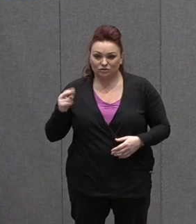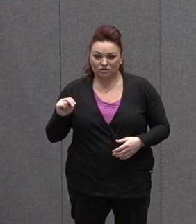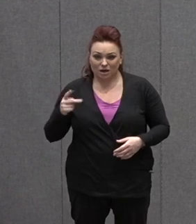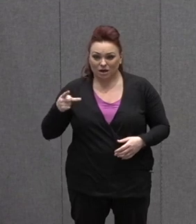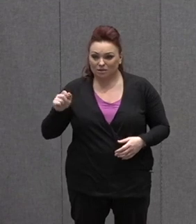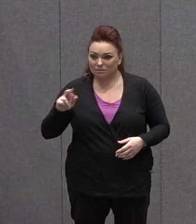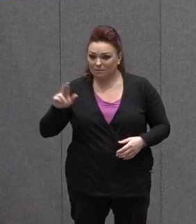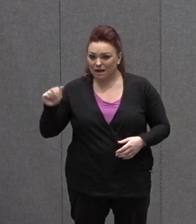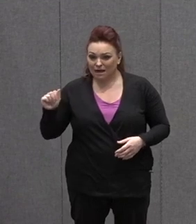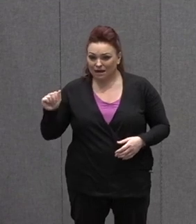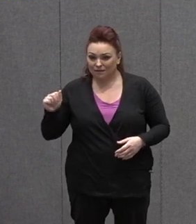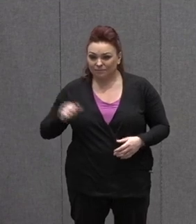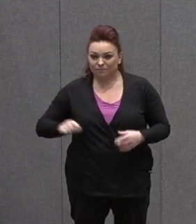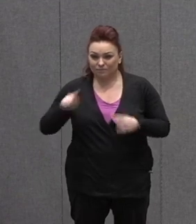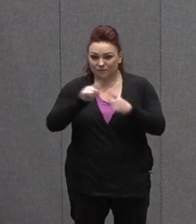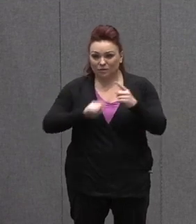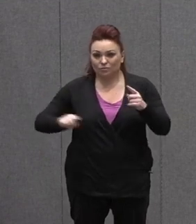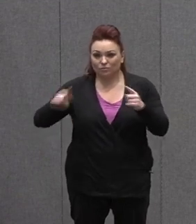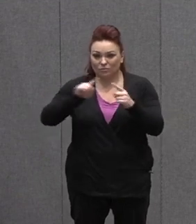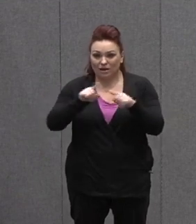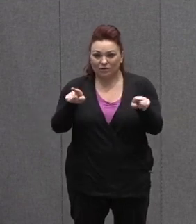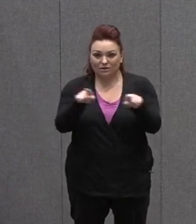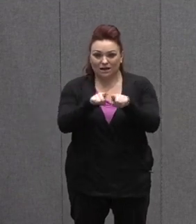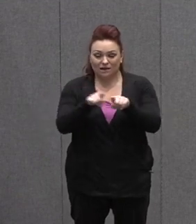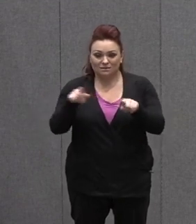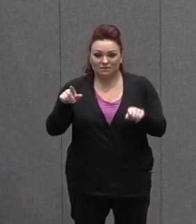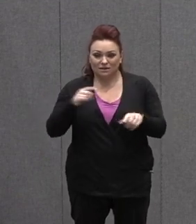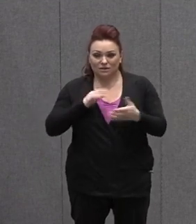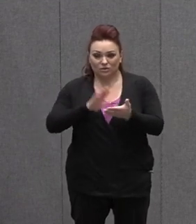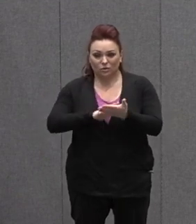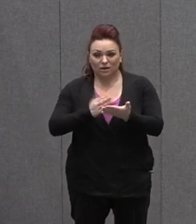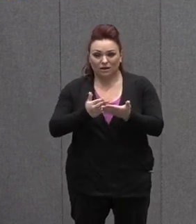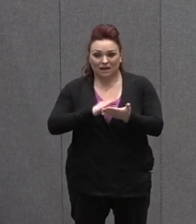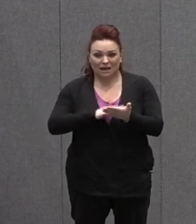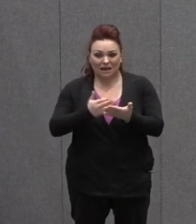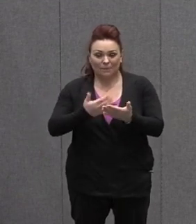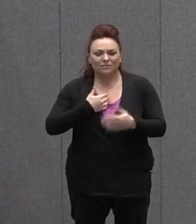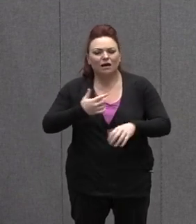Round is a Tortilla. I love this book.